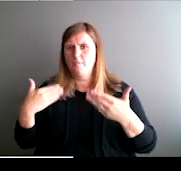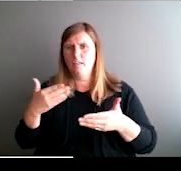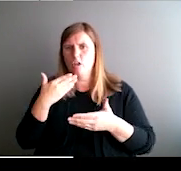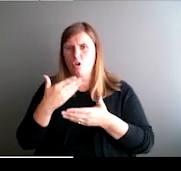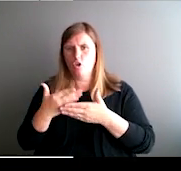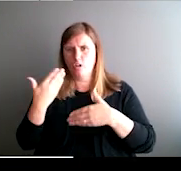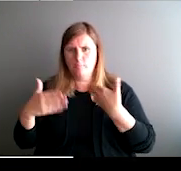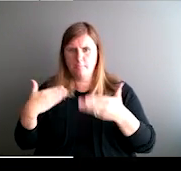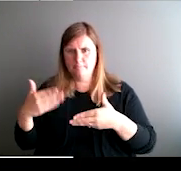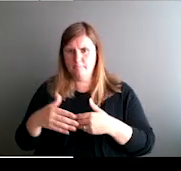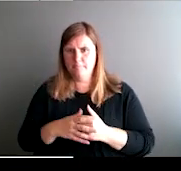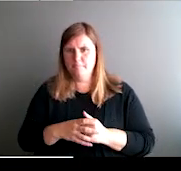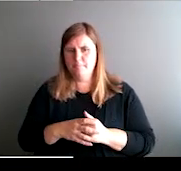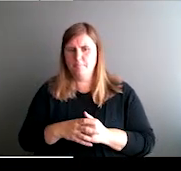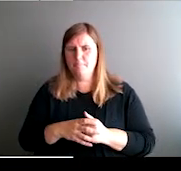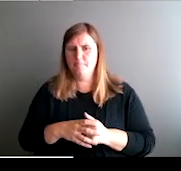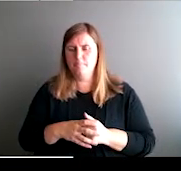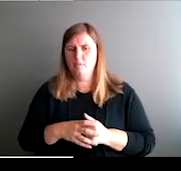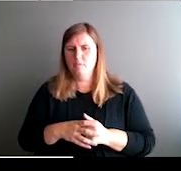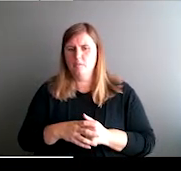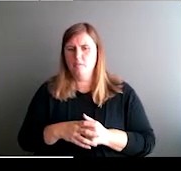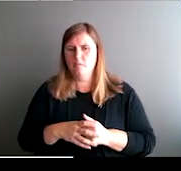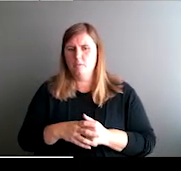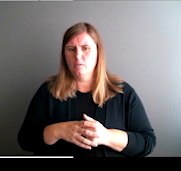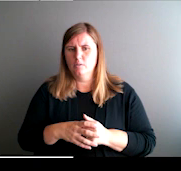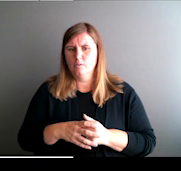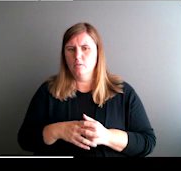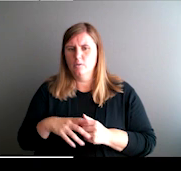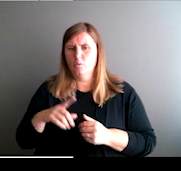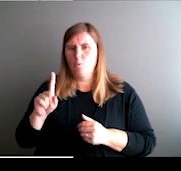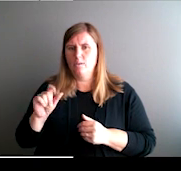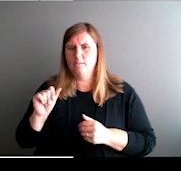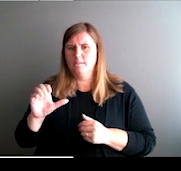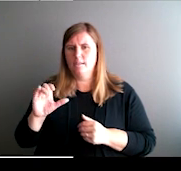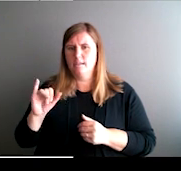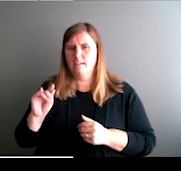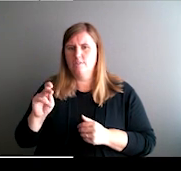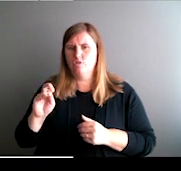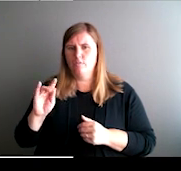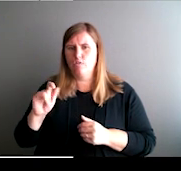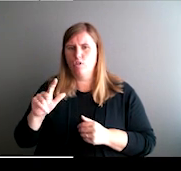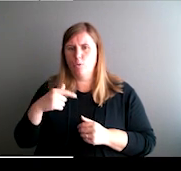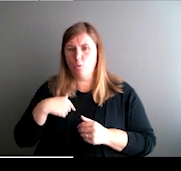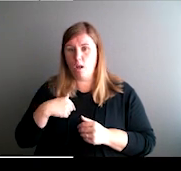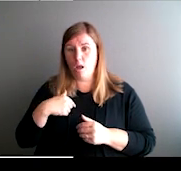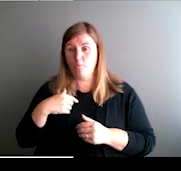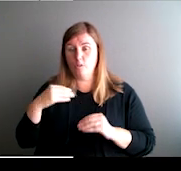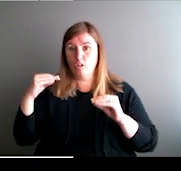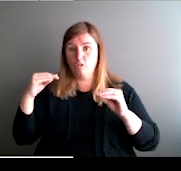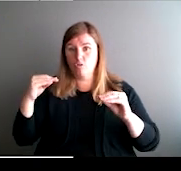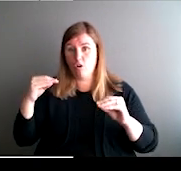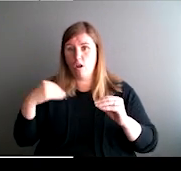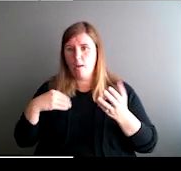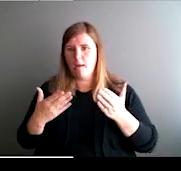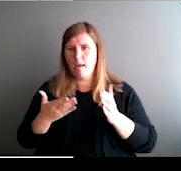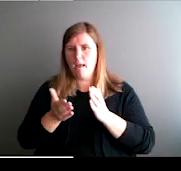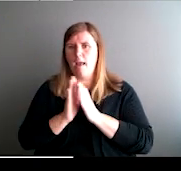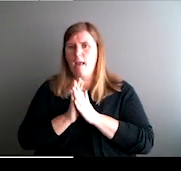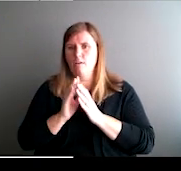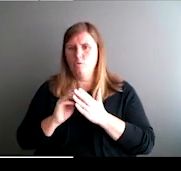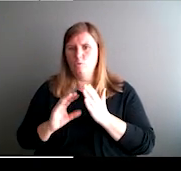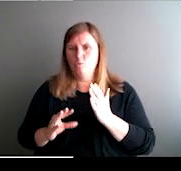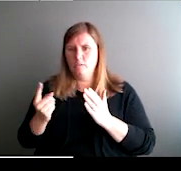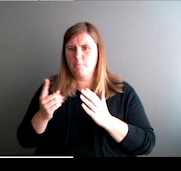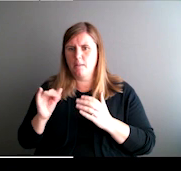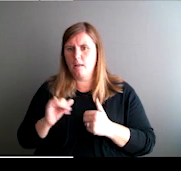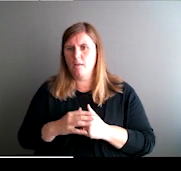clip. What 1 second interval means is that if I were when I was the instructor, I might ask the student